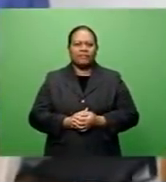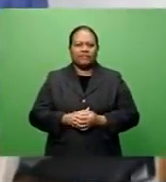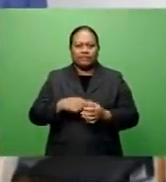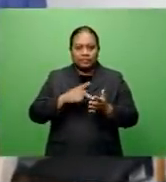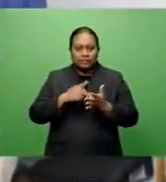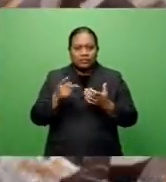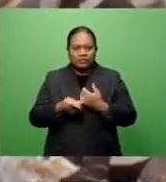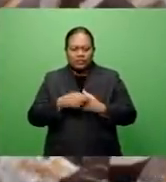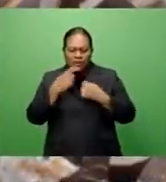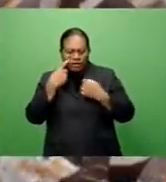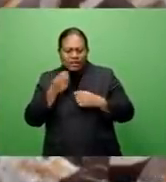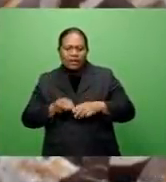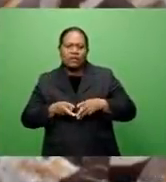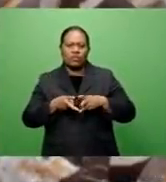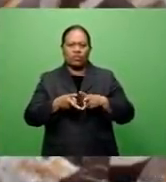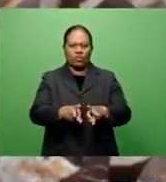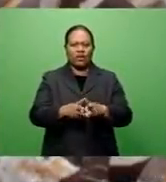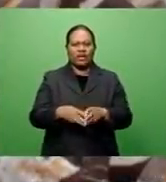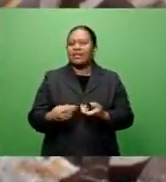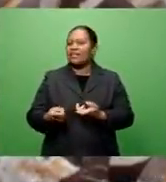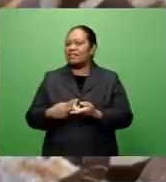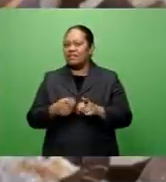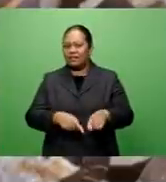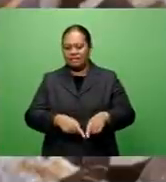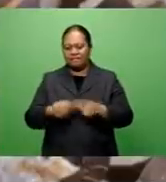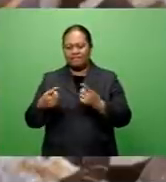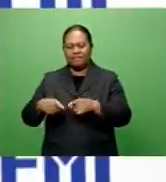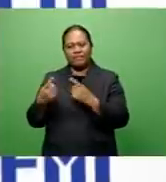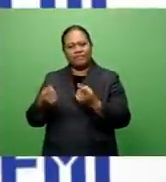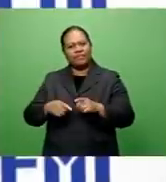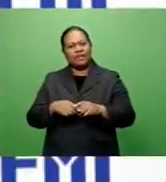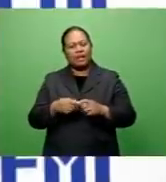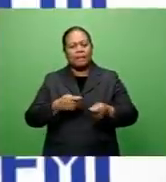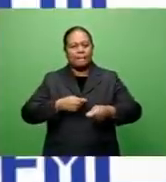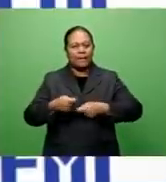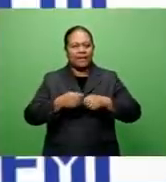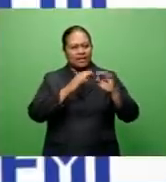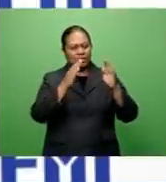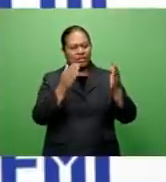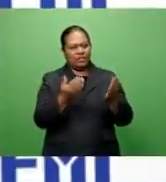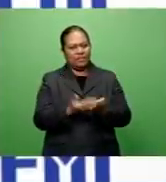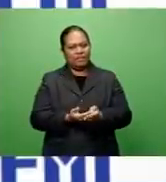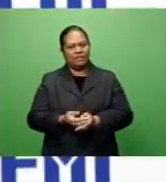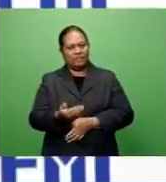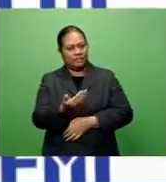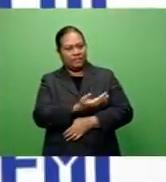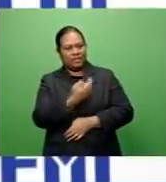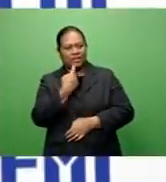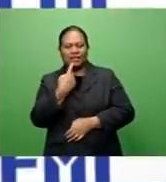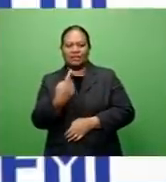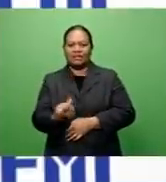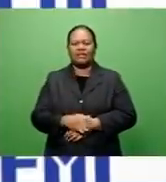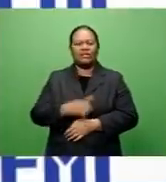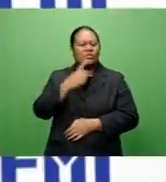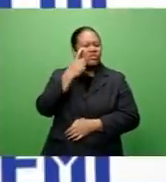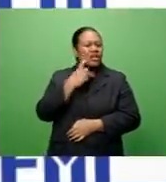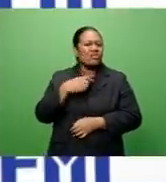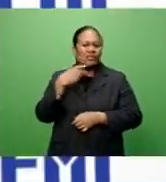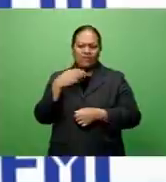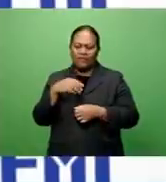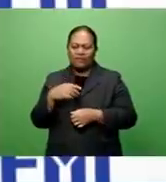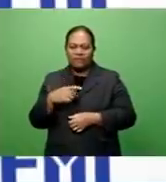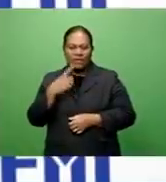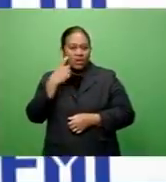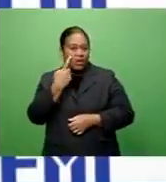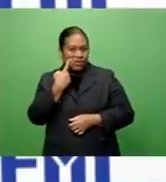find pathways for new exporters in different markets around the world. One of the areas we're looking at, obviously we're trying to find markets to products